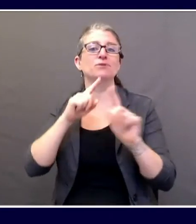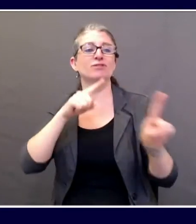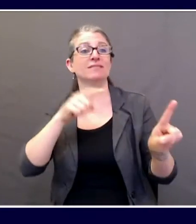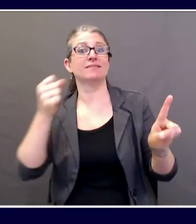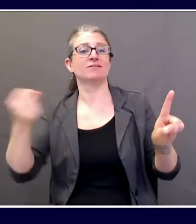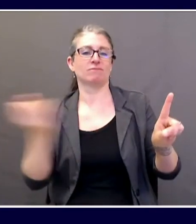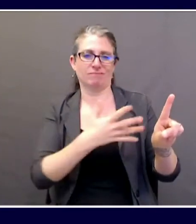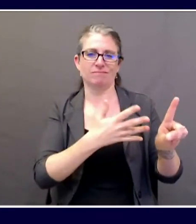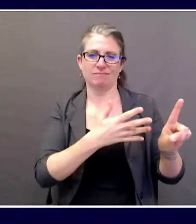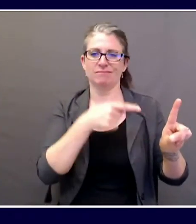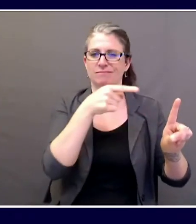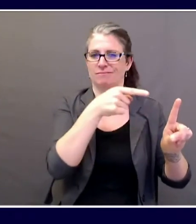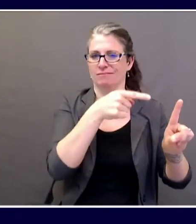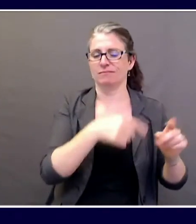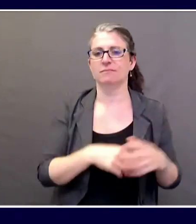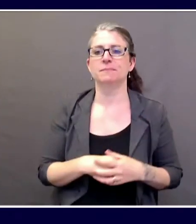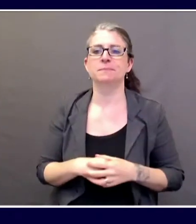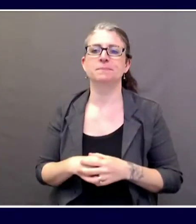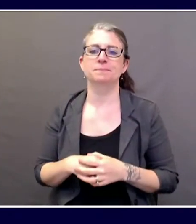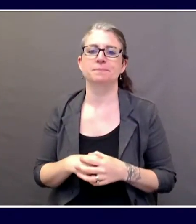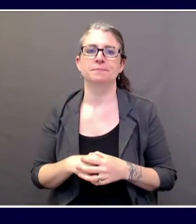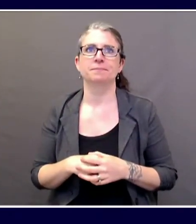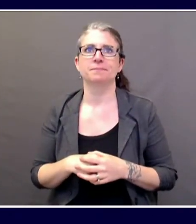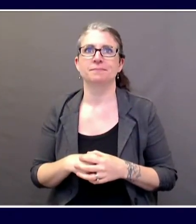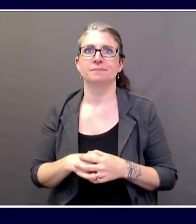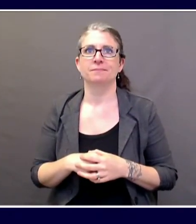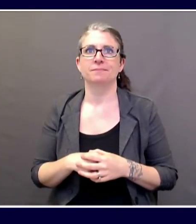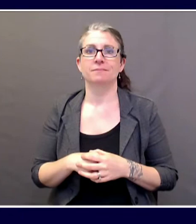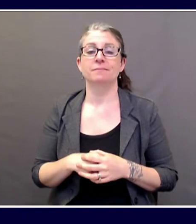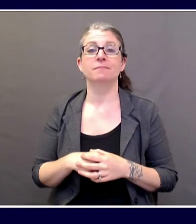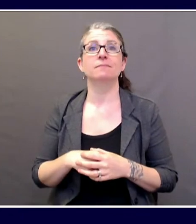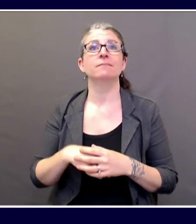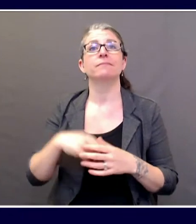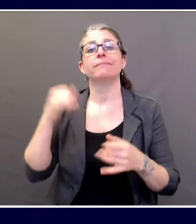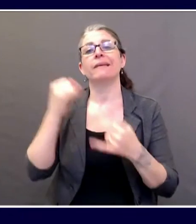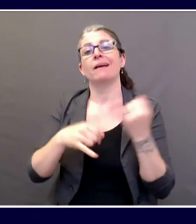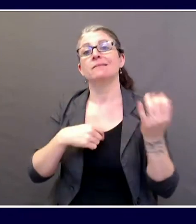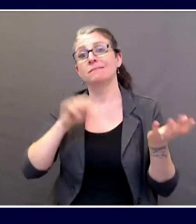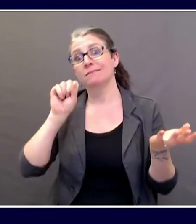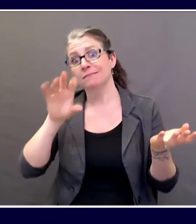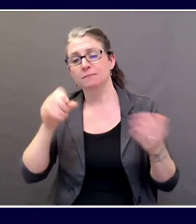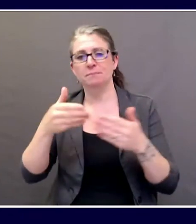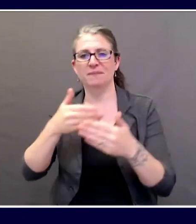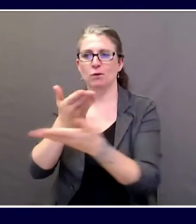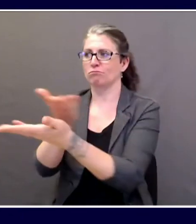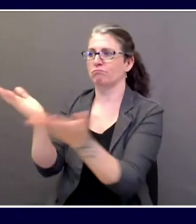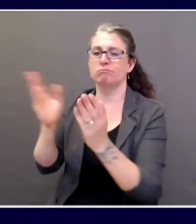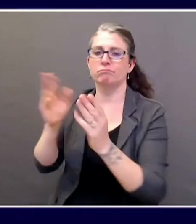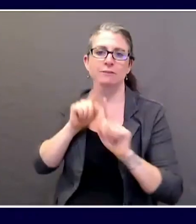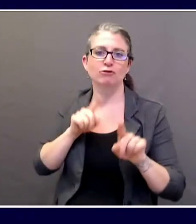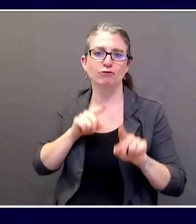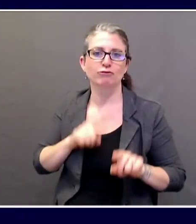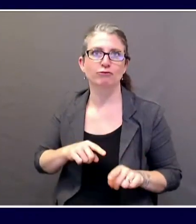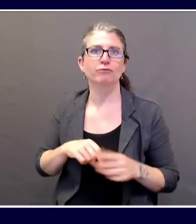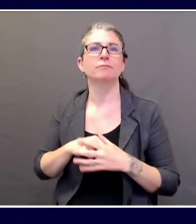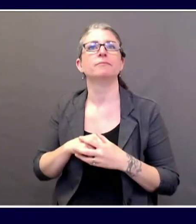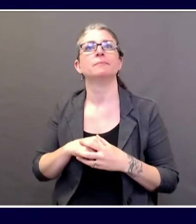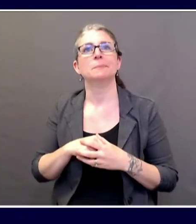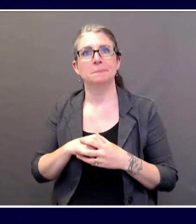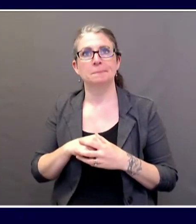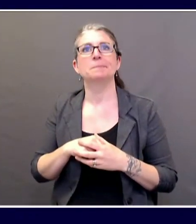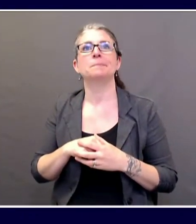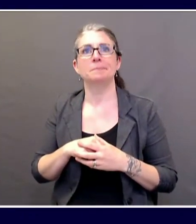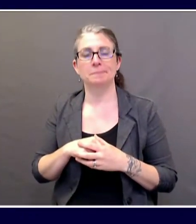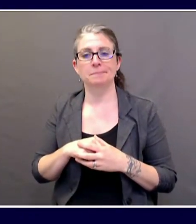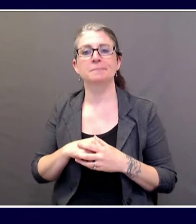And finally, before I turn to our colleagues in the media, I wanted to take a moment to answer a few additional questions that you